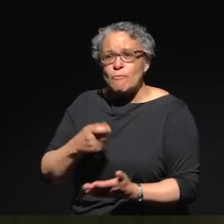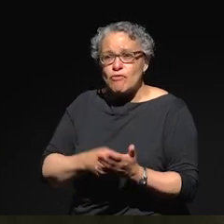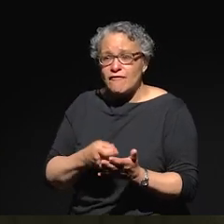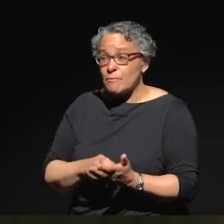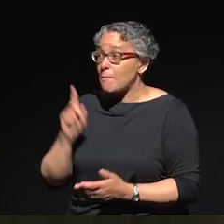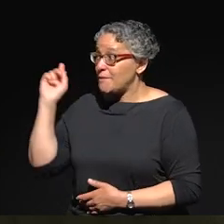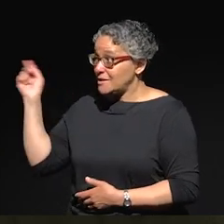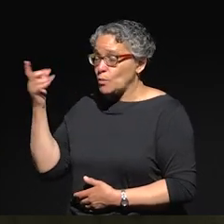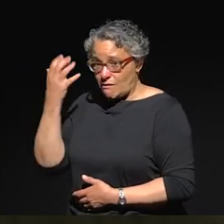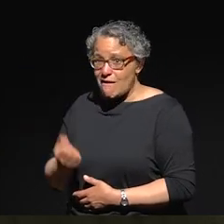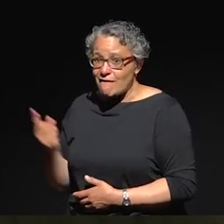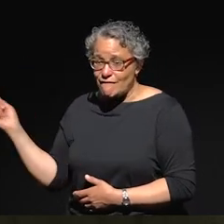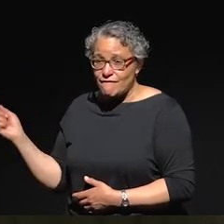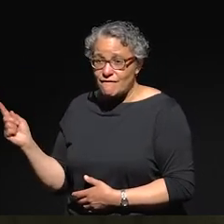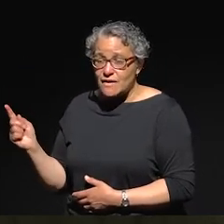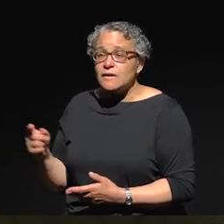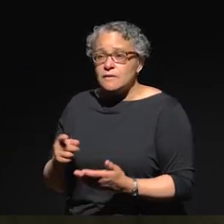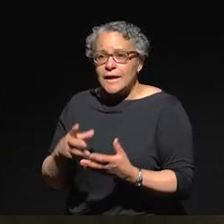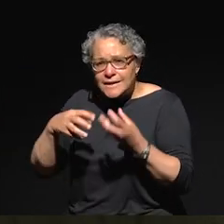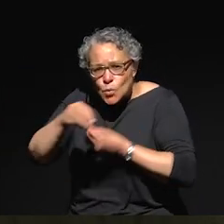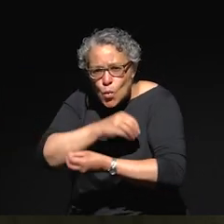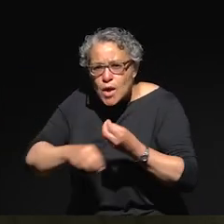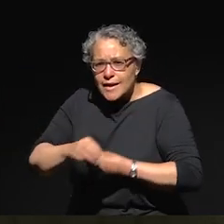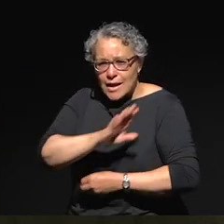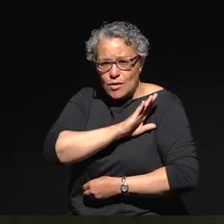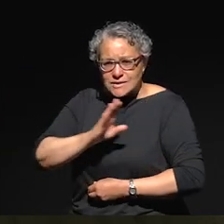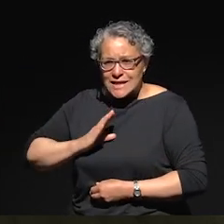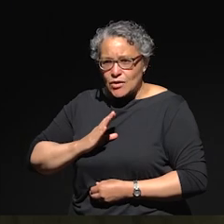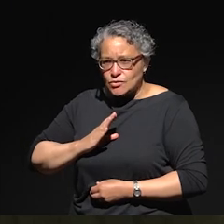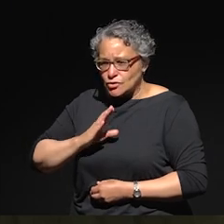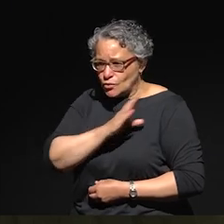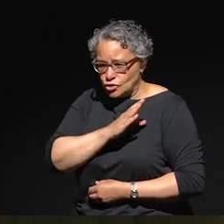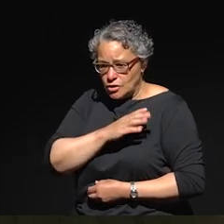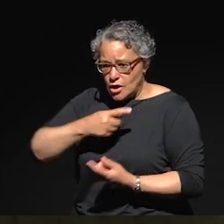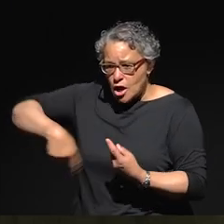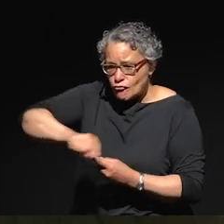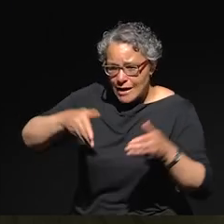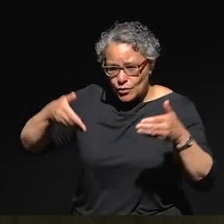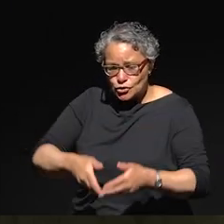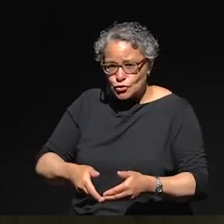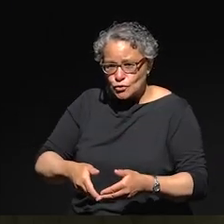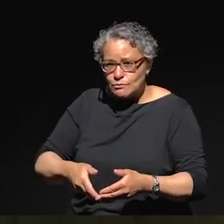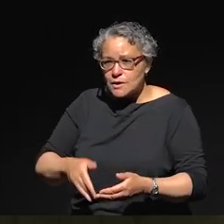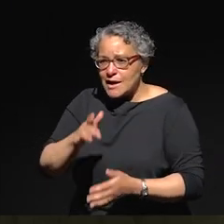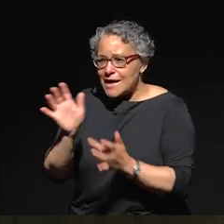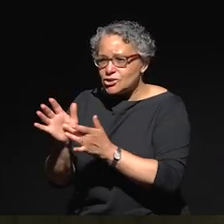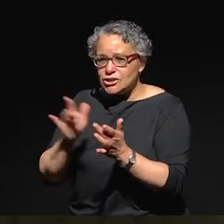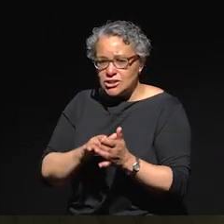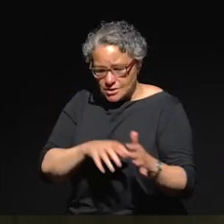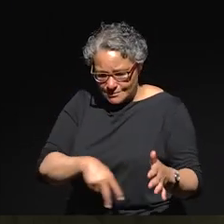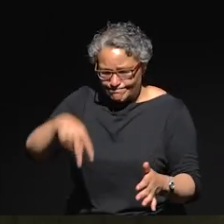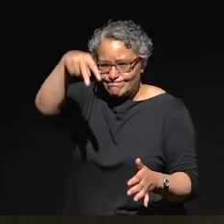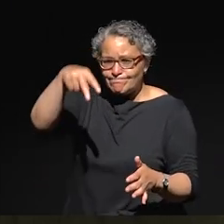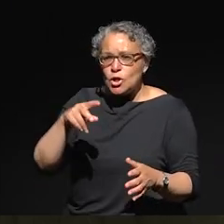one, and it's just extraordinary. He's working out, it's the soldiers scattering around the tomb as Christ is rising out of it. And you see them, how he's working out their postures